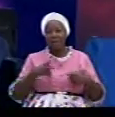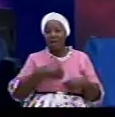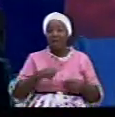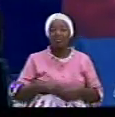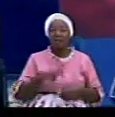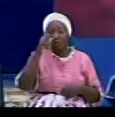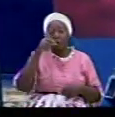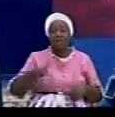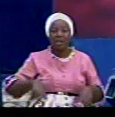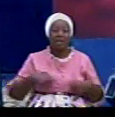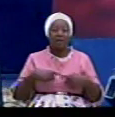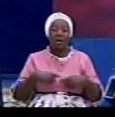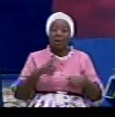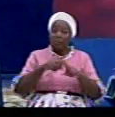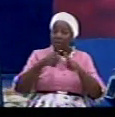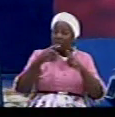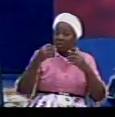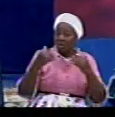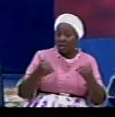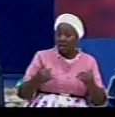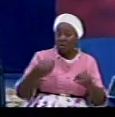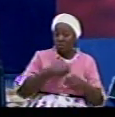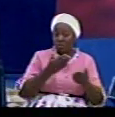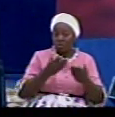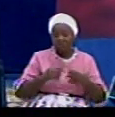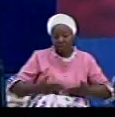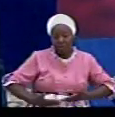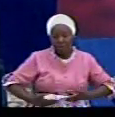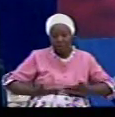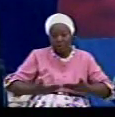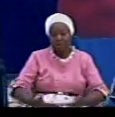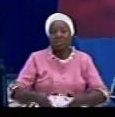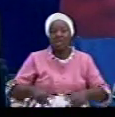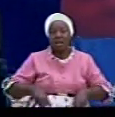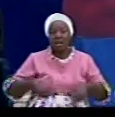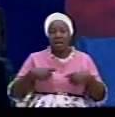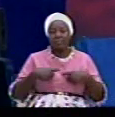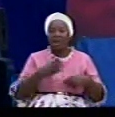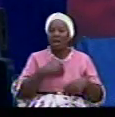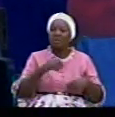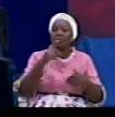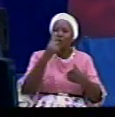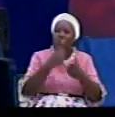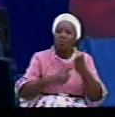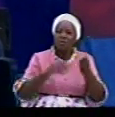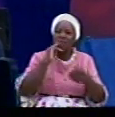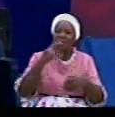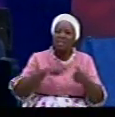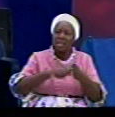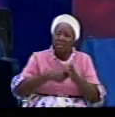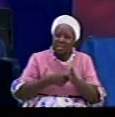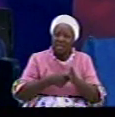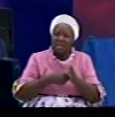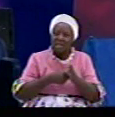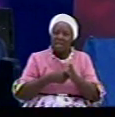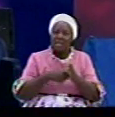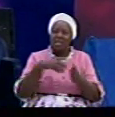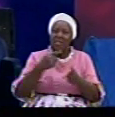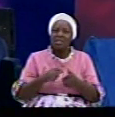we want the begotten life. And what's the key? The mandatory key to